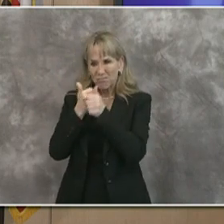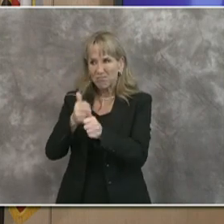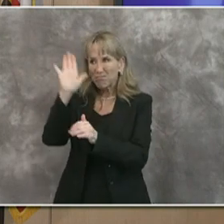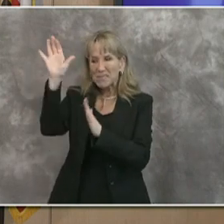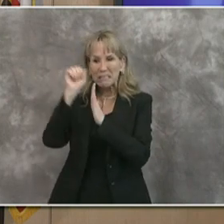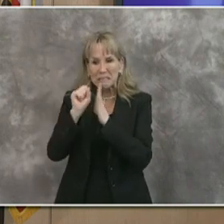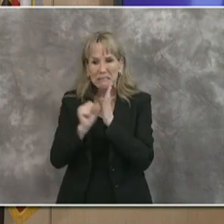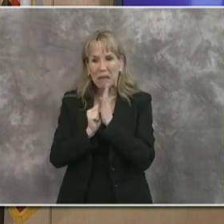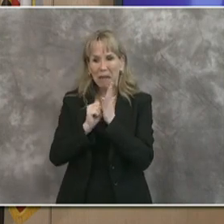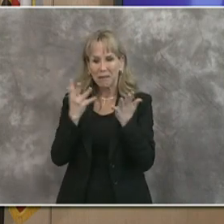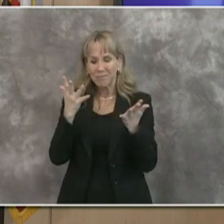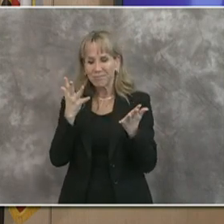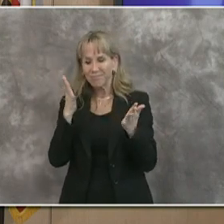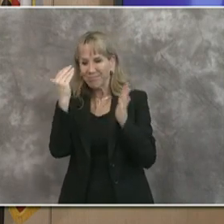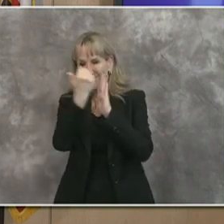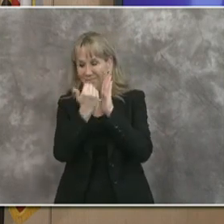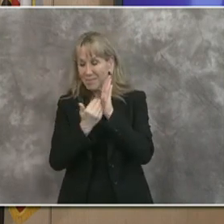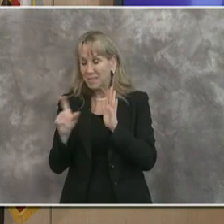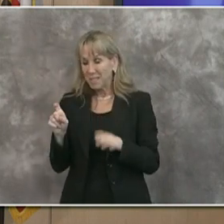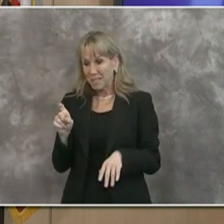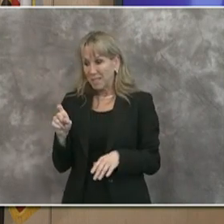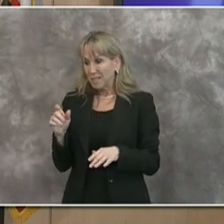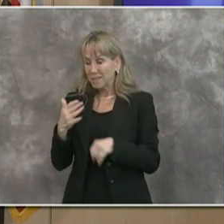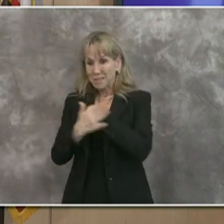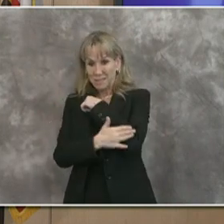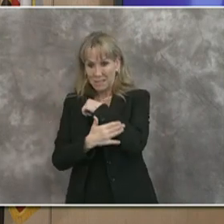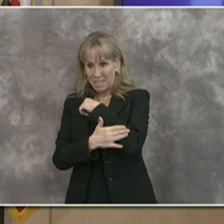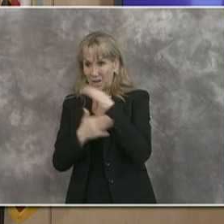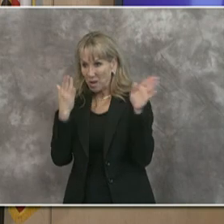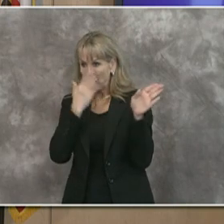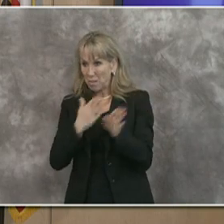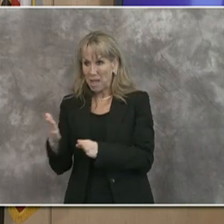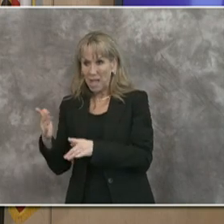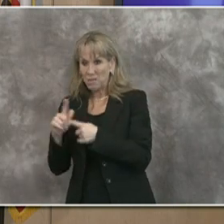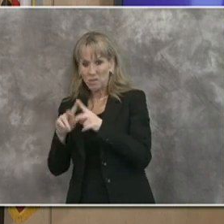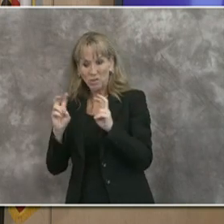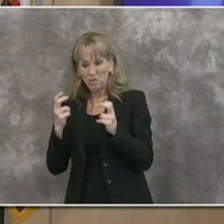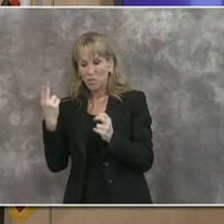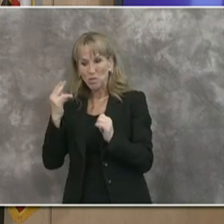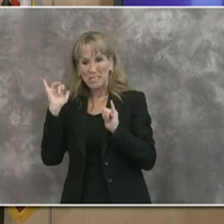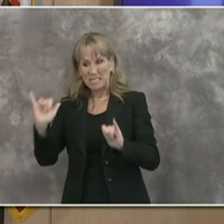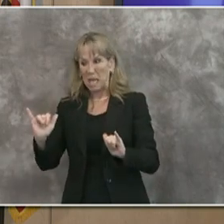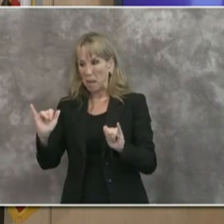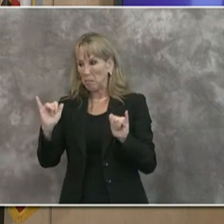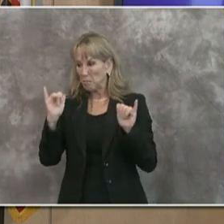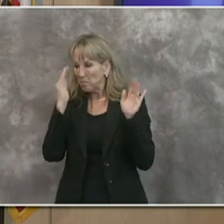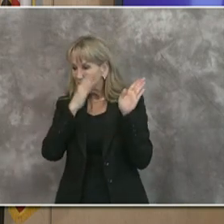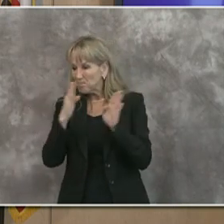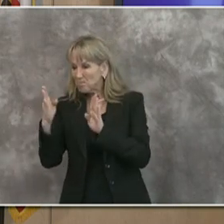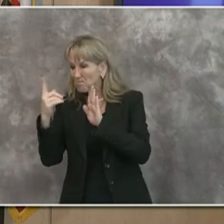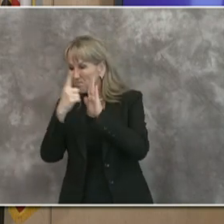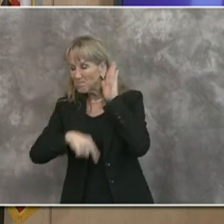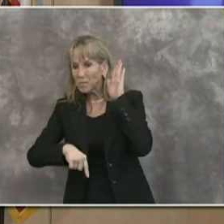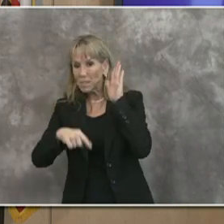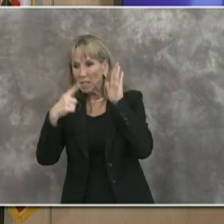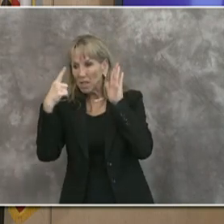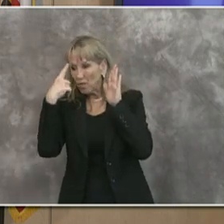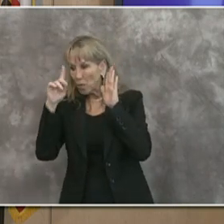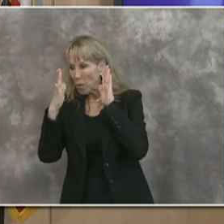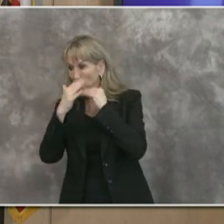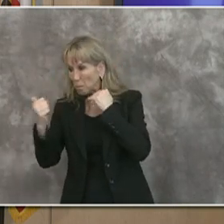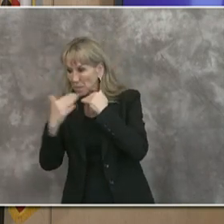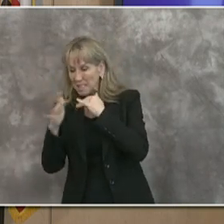have a plan to enforce businesses to comply with the guidelines and framework that the county put forward this weekend? Can we have a preview of what that will look